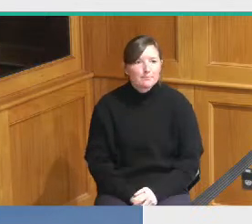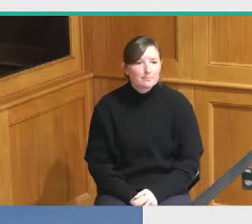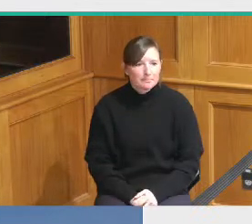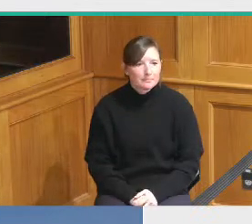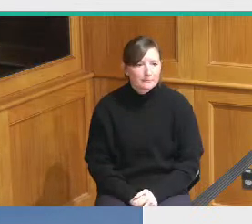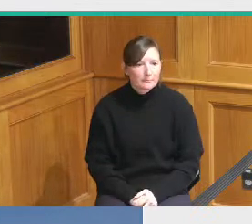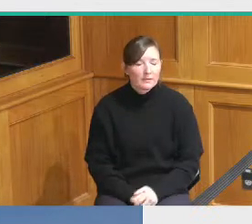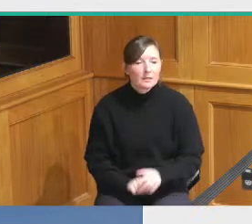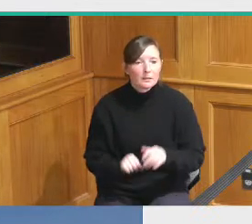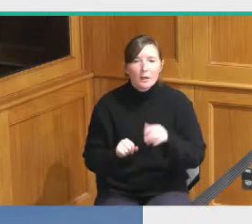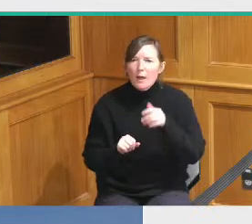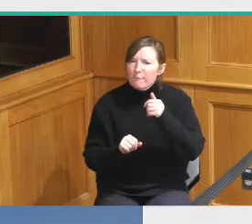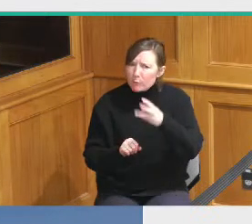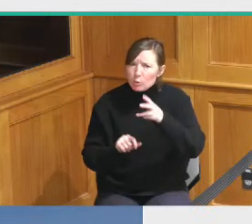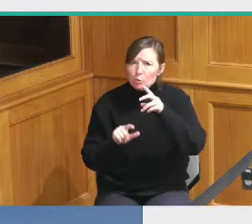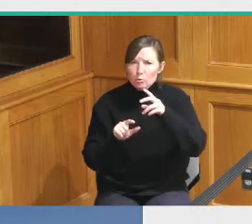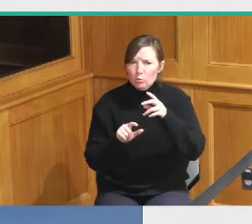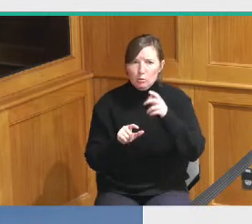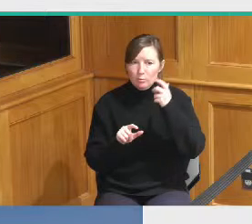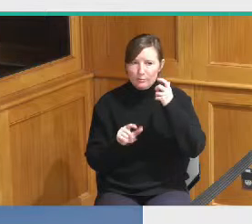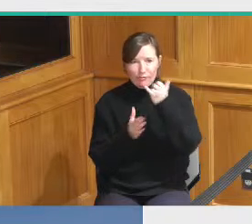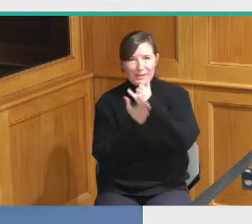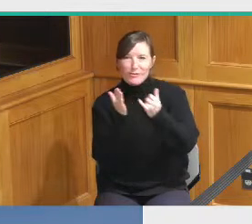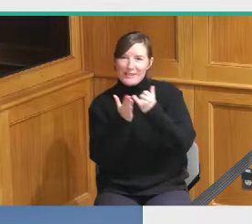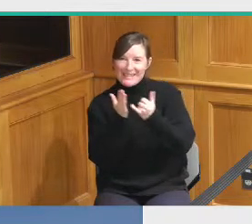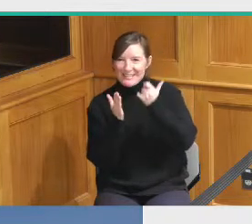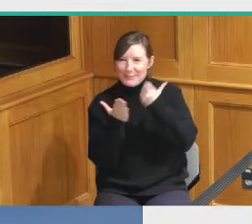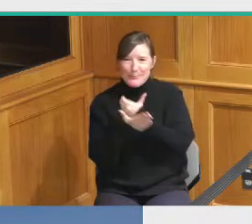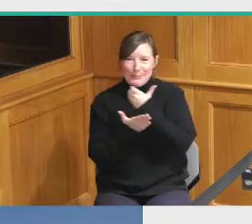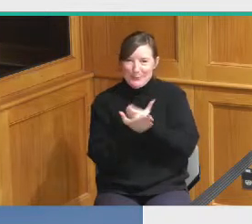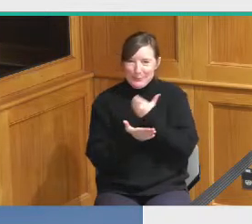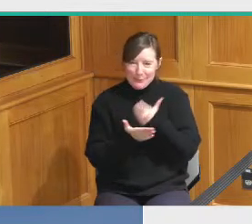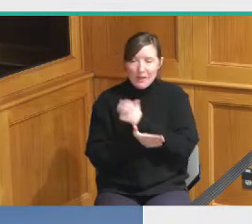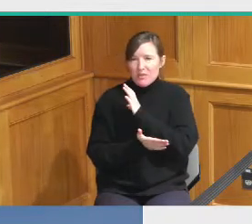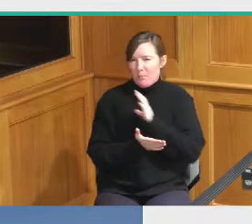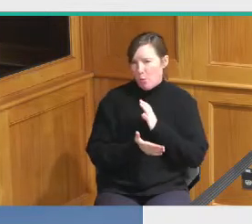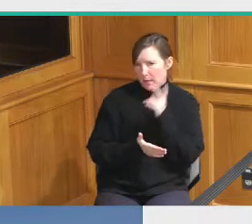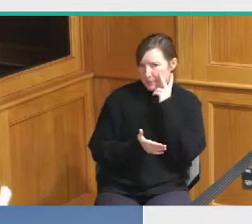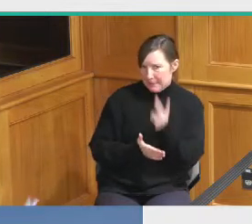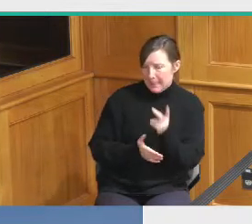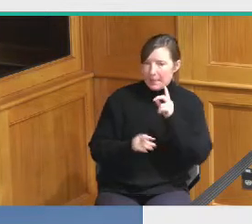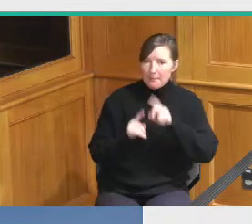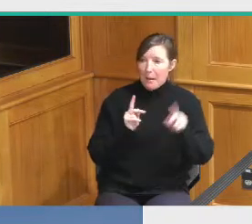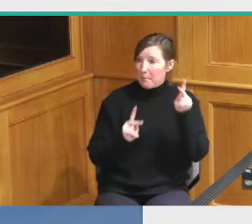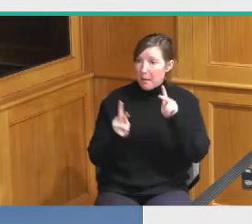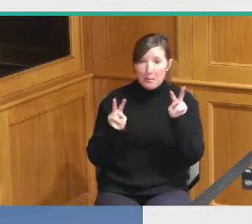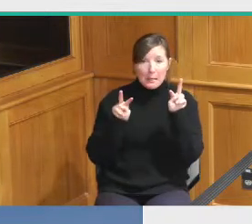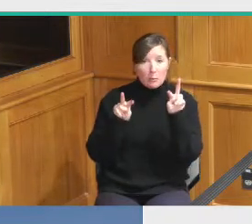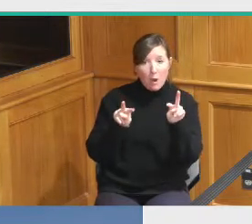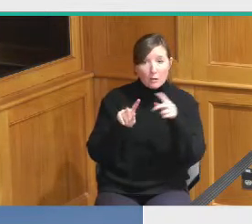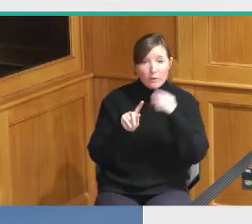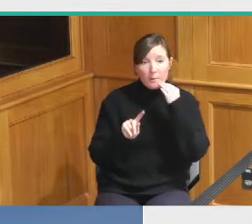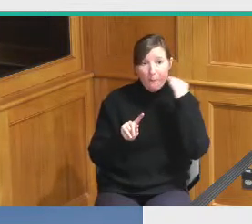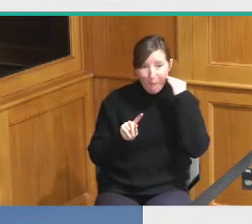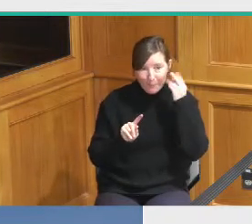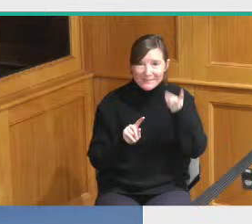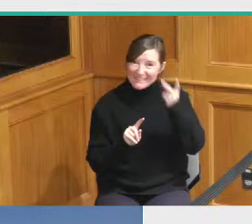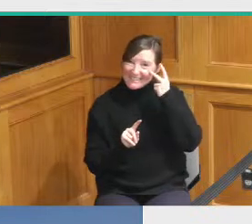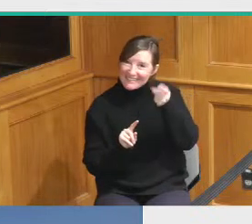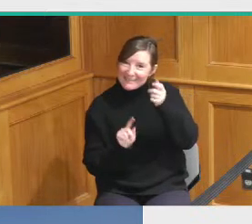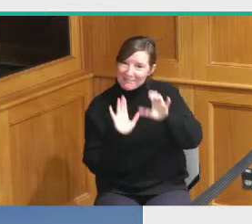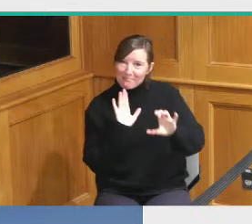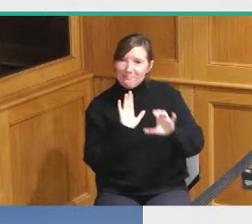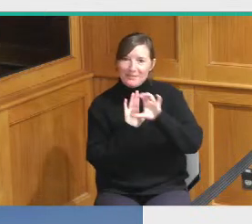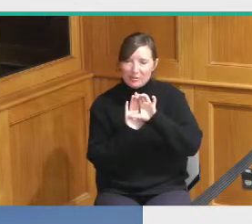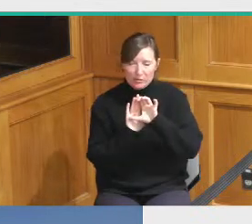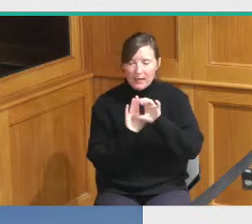I'm going to walk through a few of the latest renderings here. The board, I know, has seen these before, but just for the public who may be watching at home, but just a bit, as